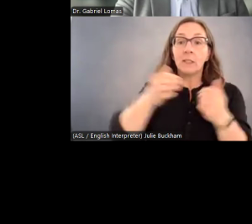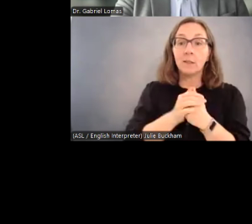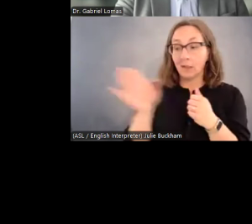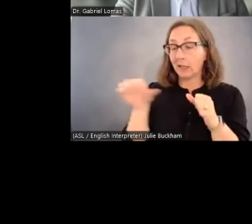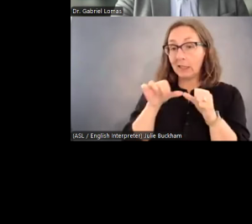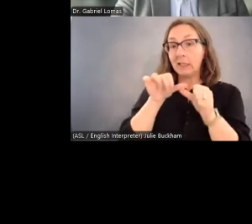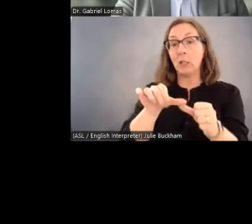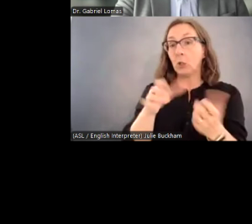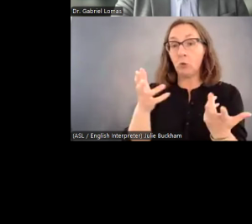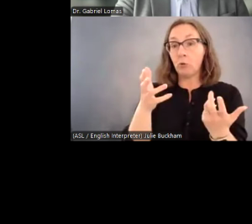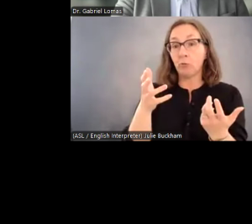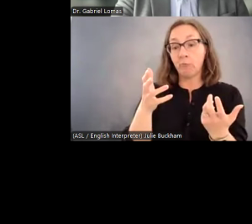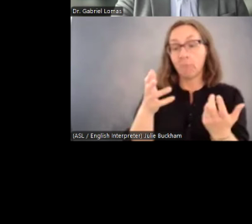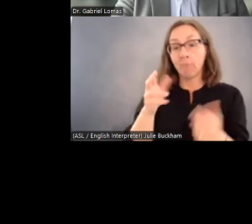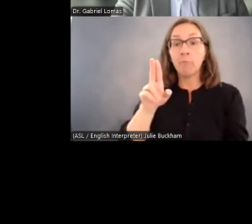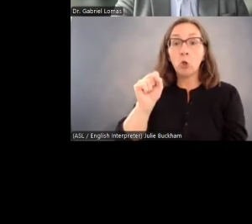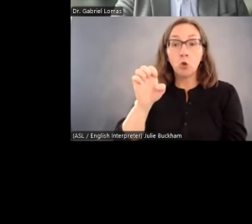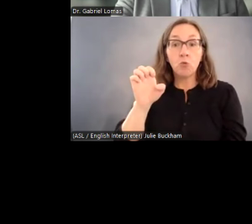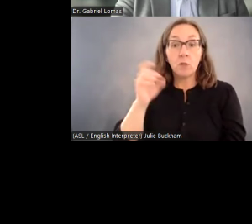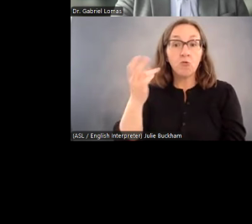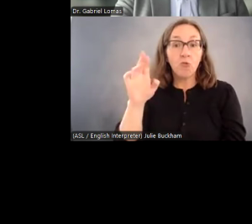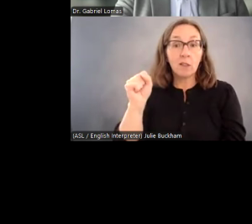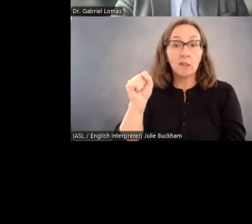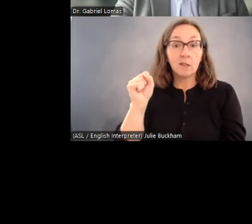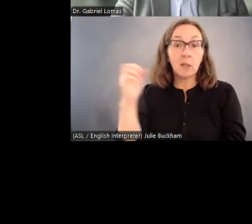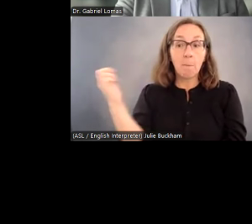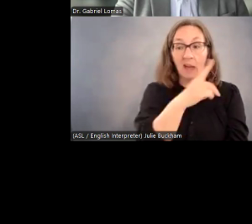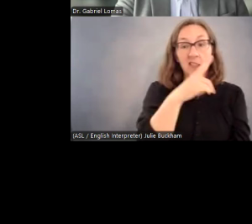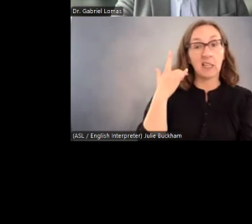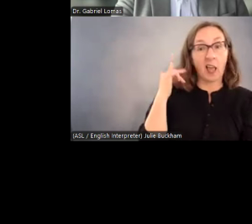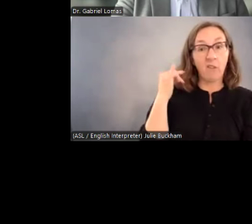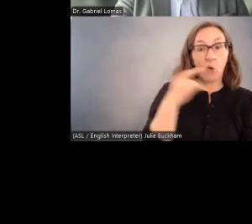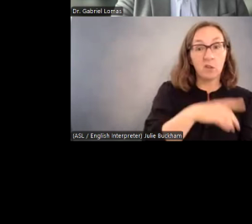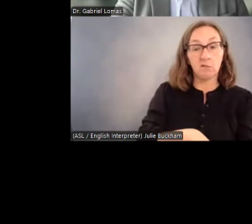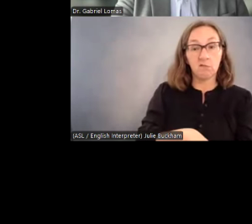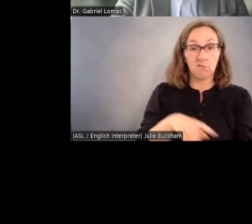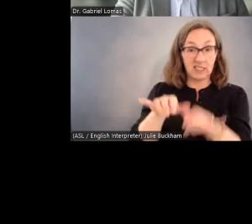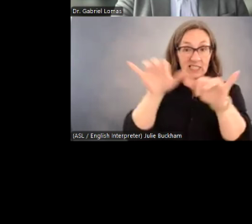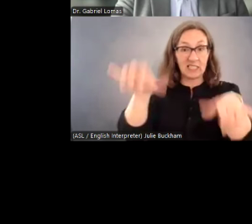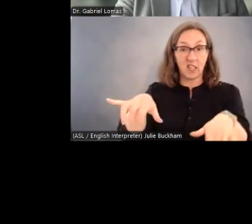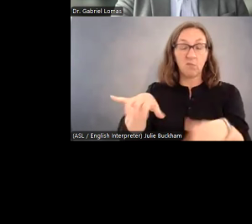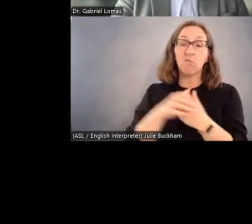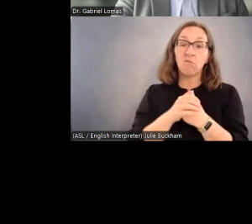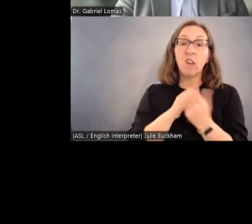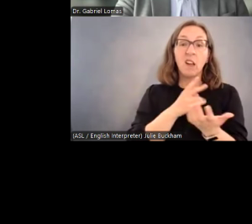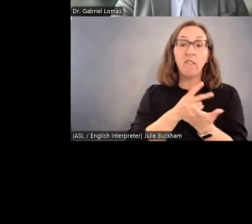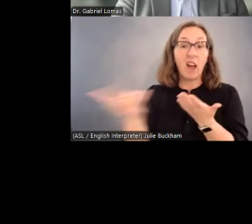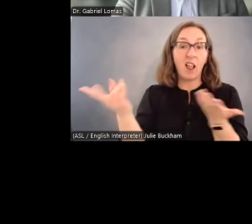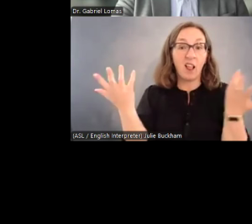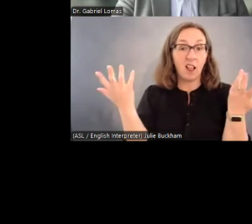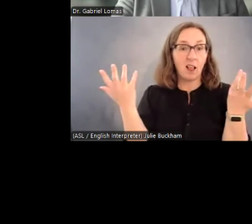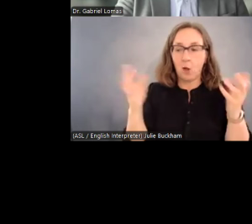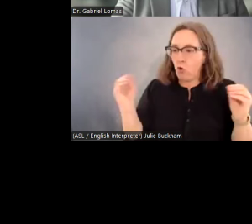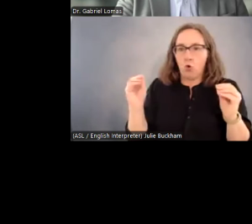back in California using. So our system again really failed because there were no programs to really intervene